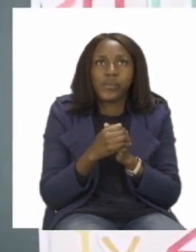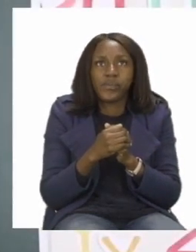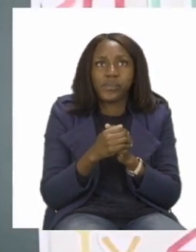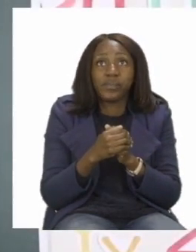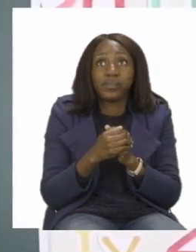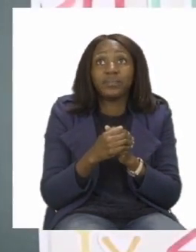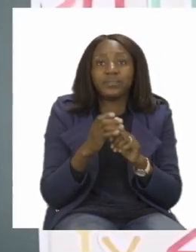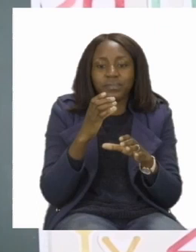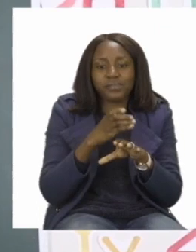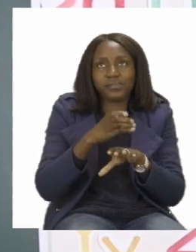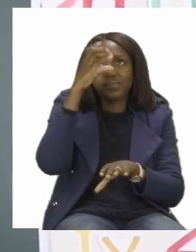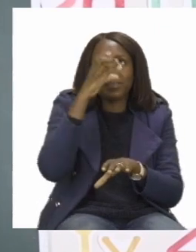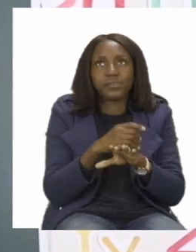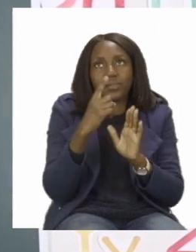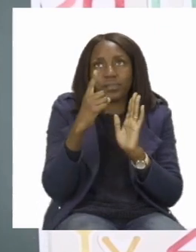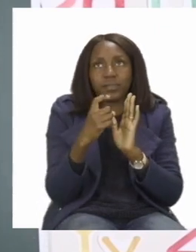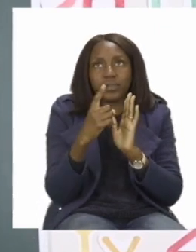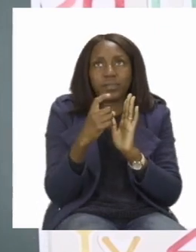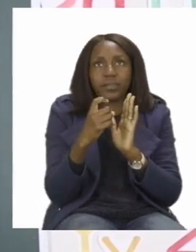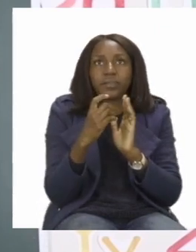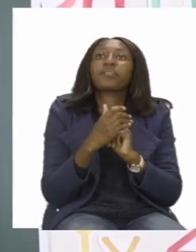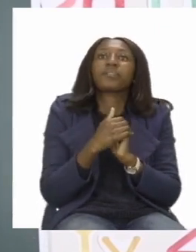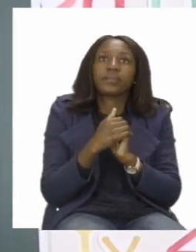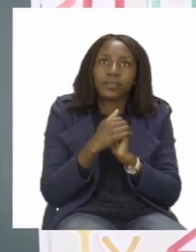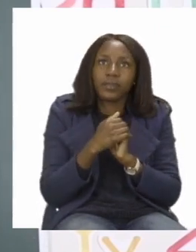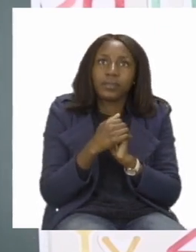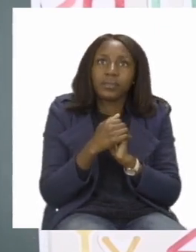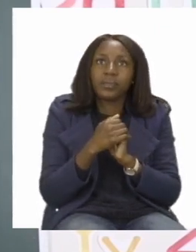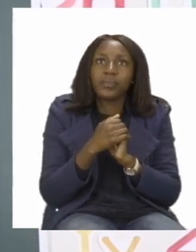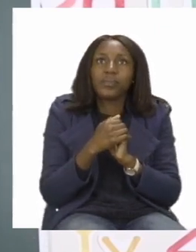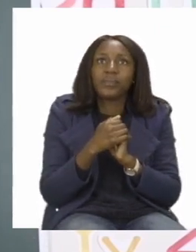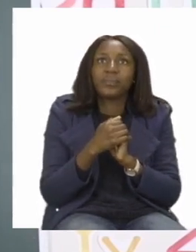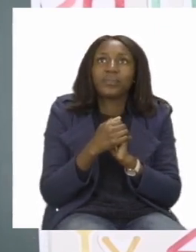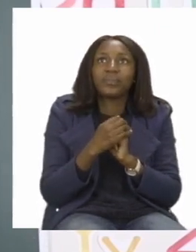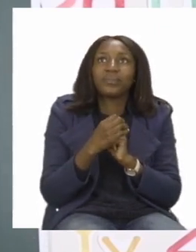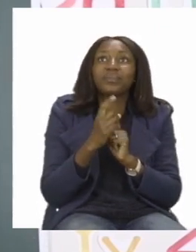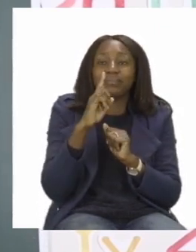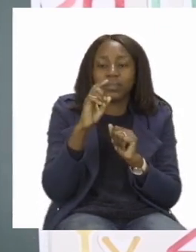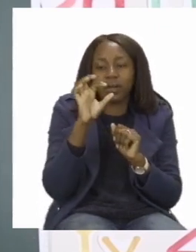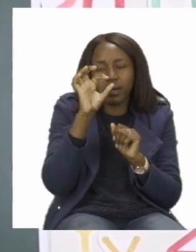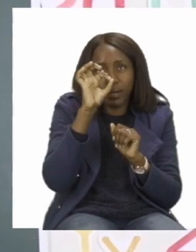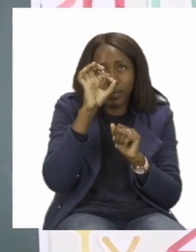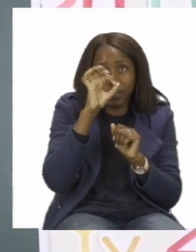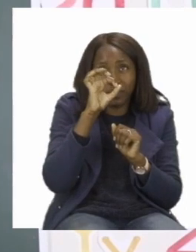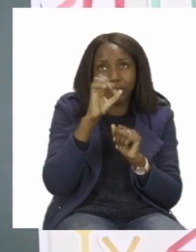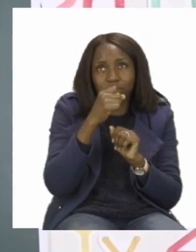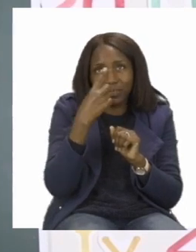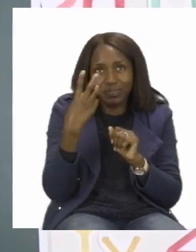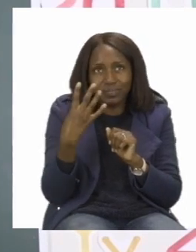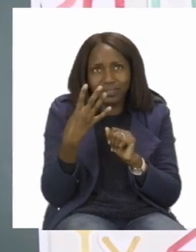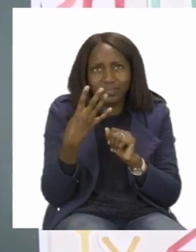to measure is the sanitizer and one counter. Now,